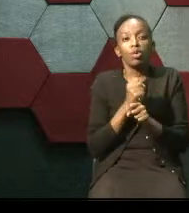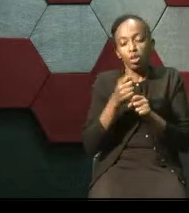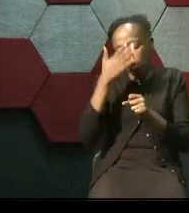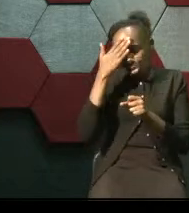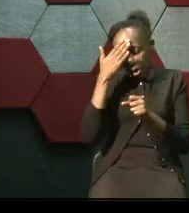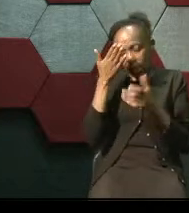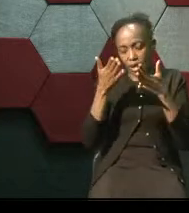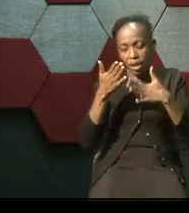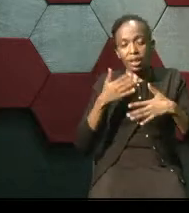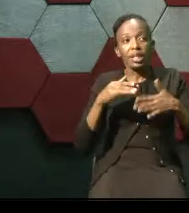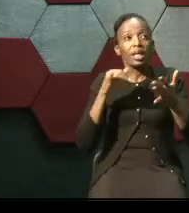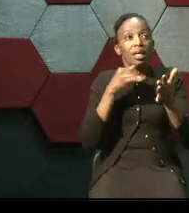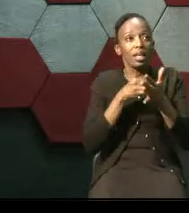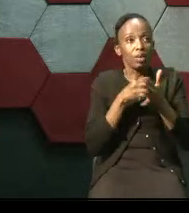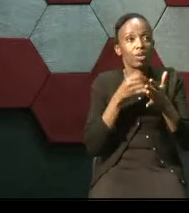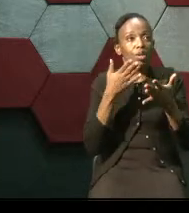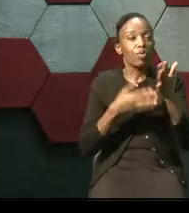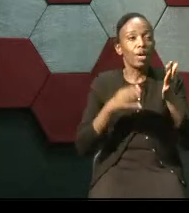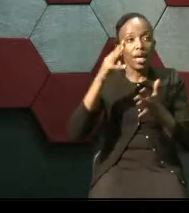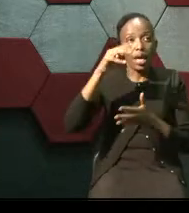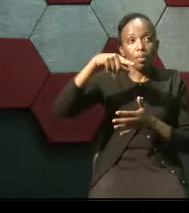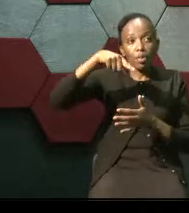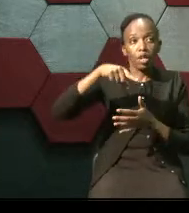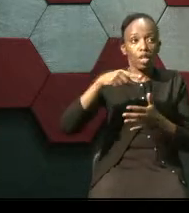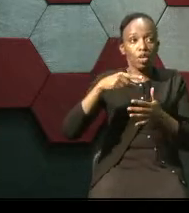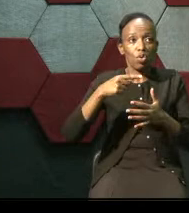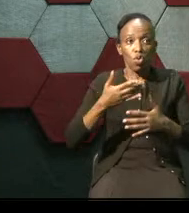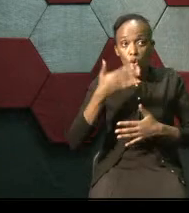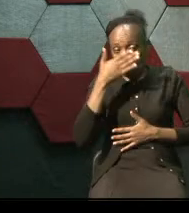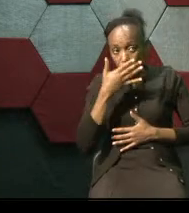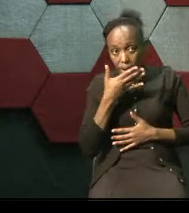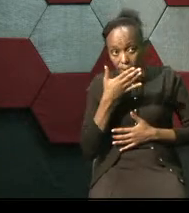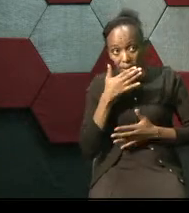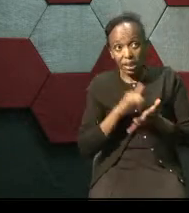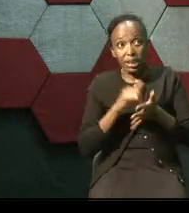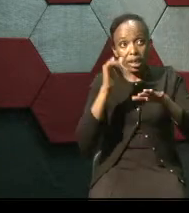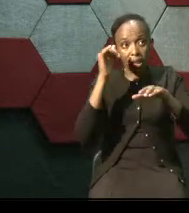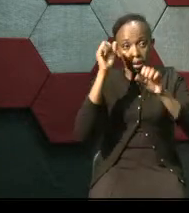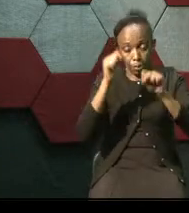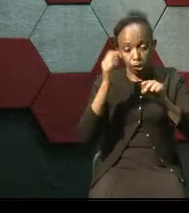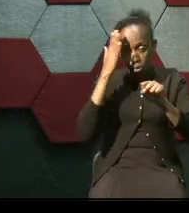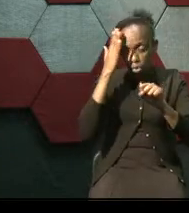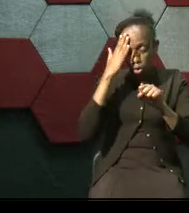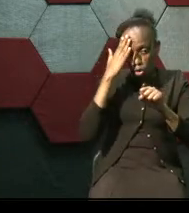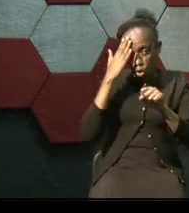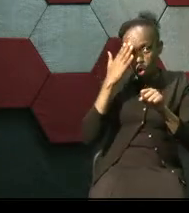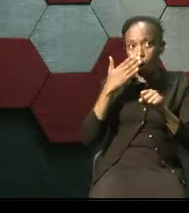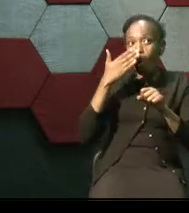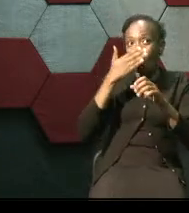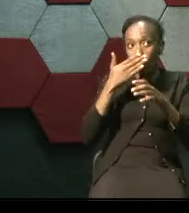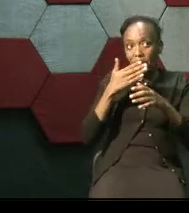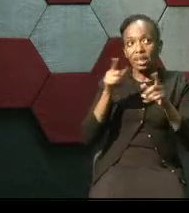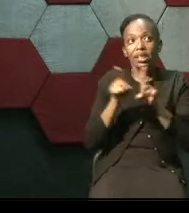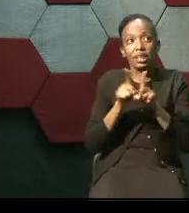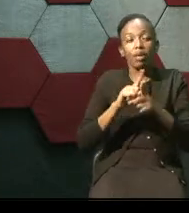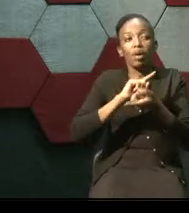Covix breathalyzer contains an MQ gas sensor that detects gases and processes it.